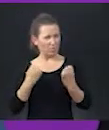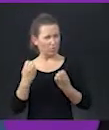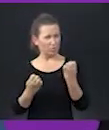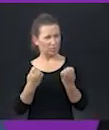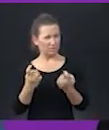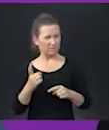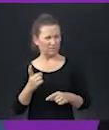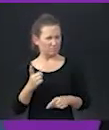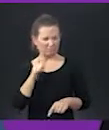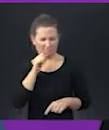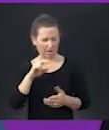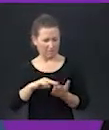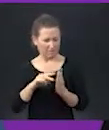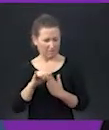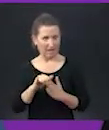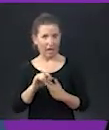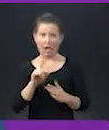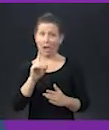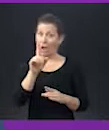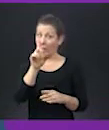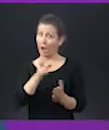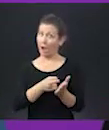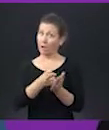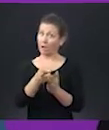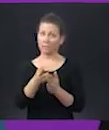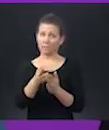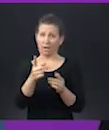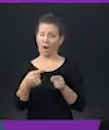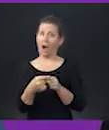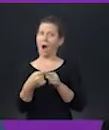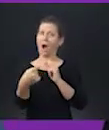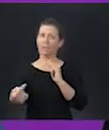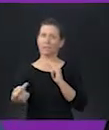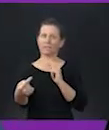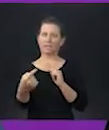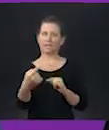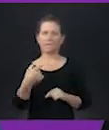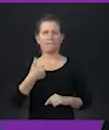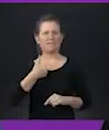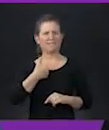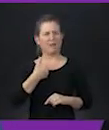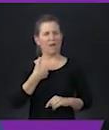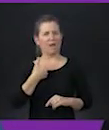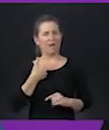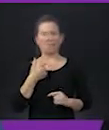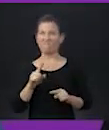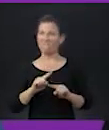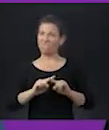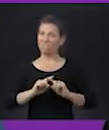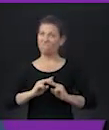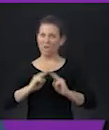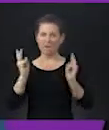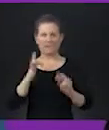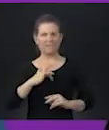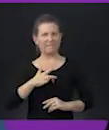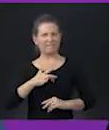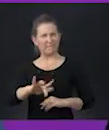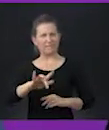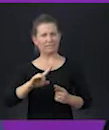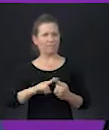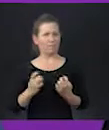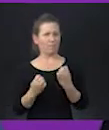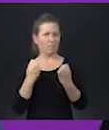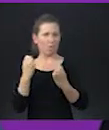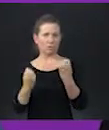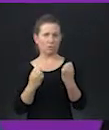form. In fact, it's the exact opposite. I'm almost like an emotional burn victim. I'm very sensitive to emotions,